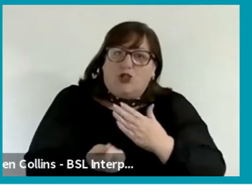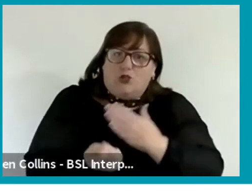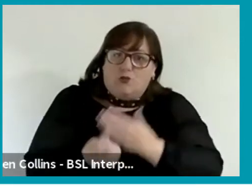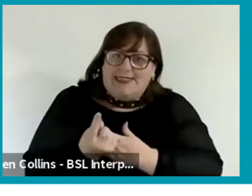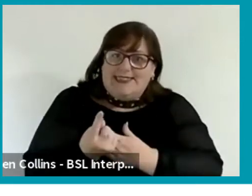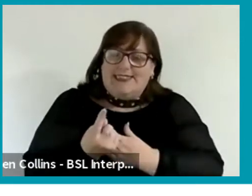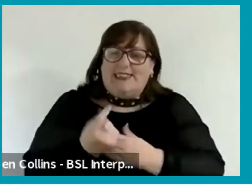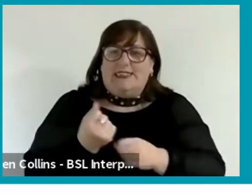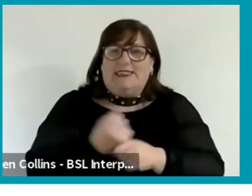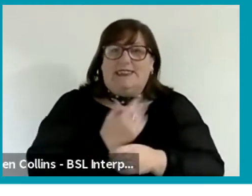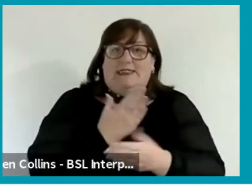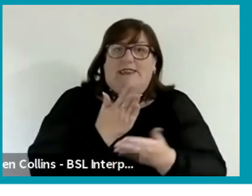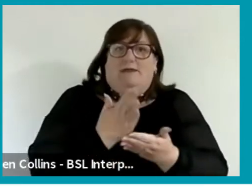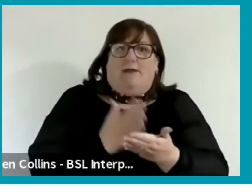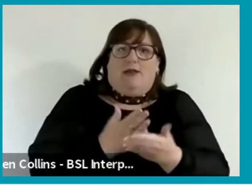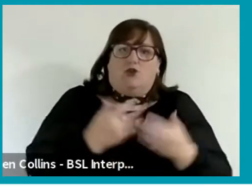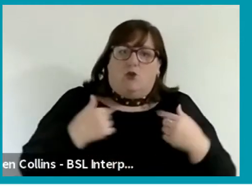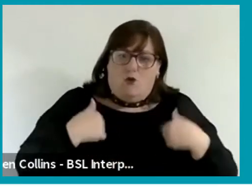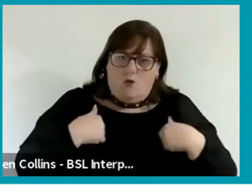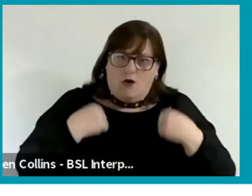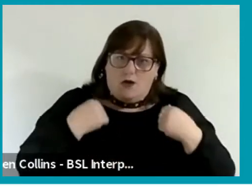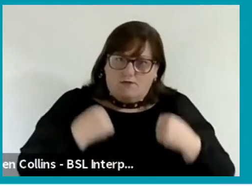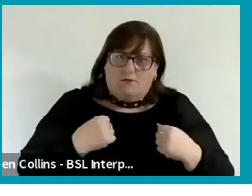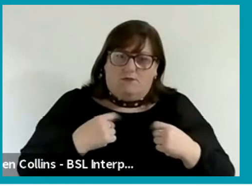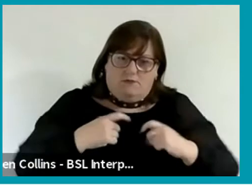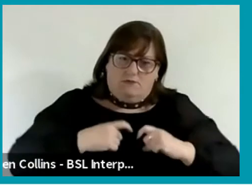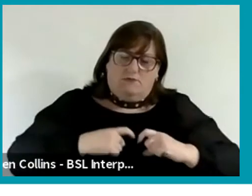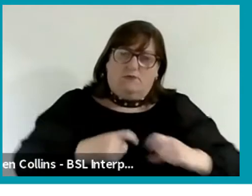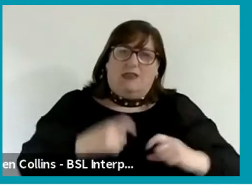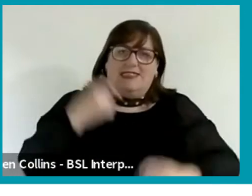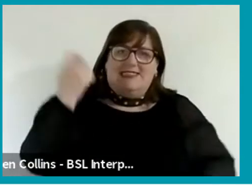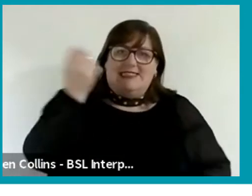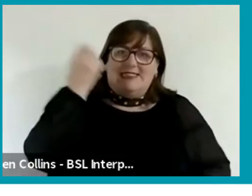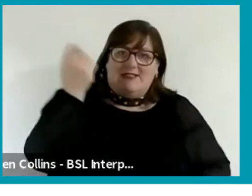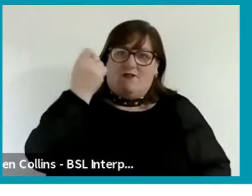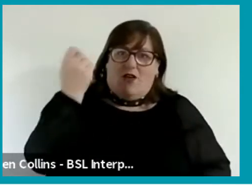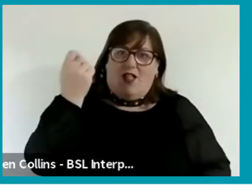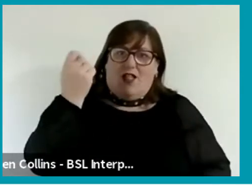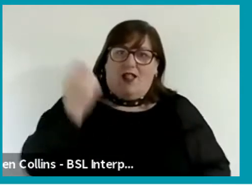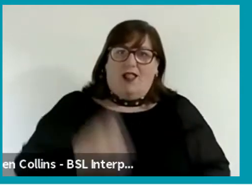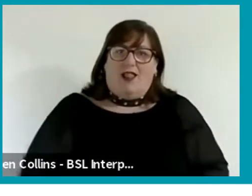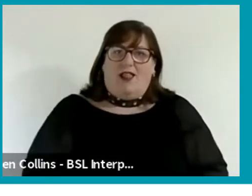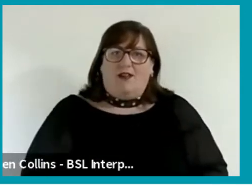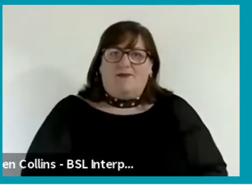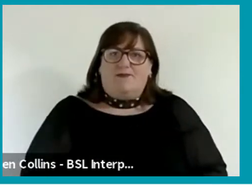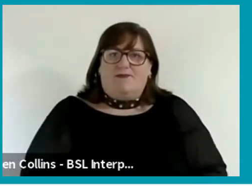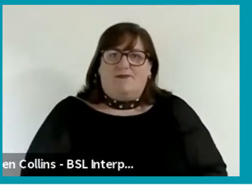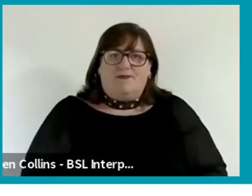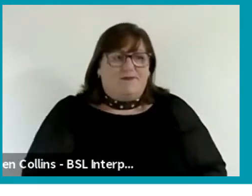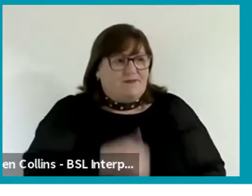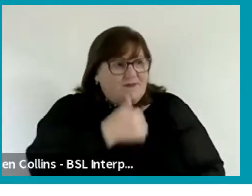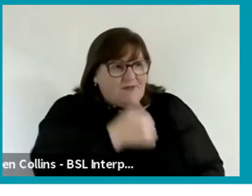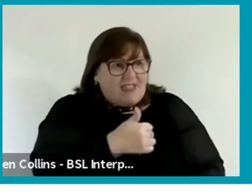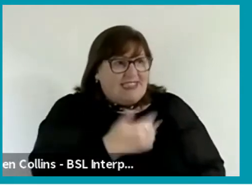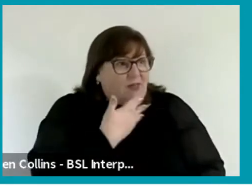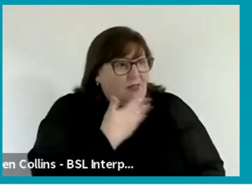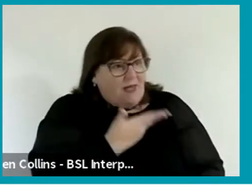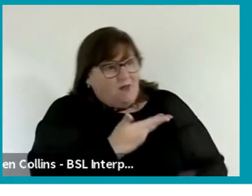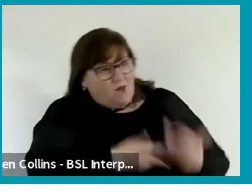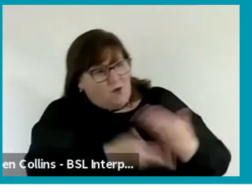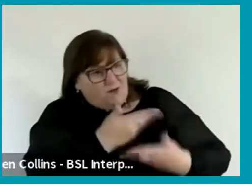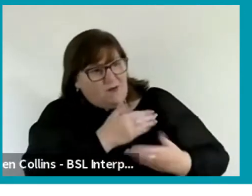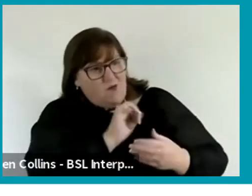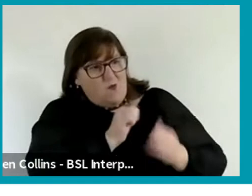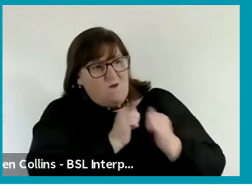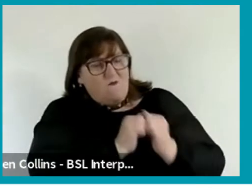to make sure we are successful, and we share that success with everyone at OSTC. Fantastic. Thank you very much for sharing those values. It's